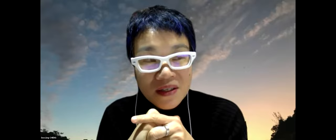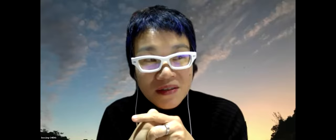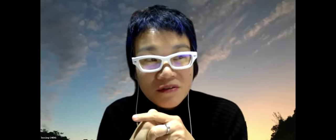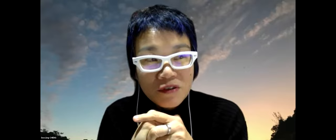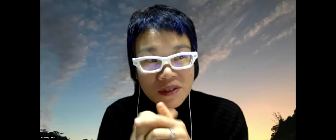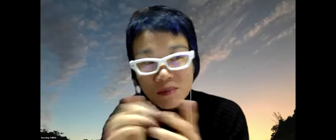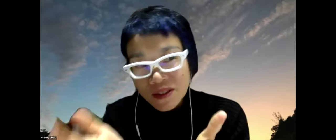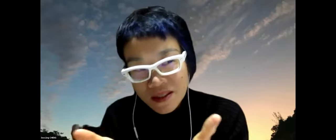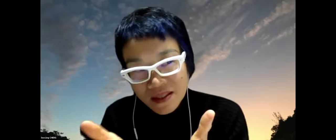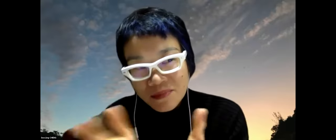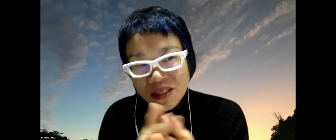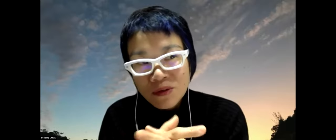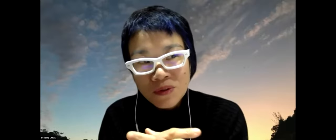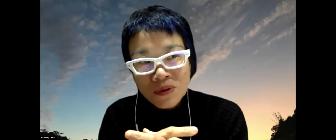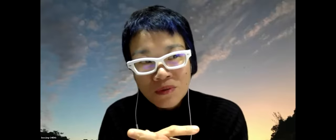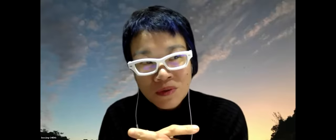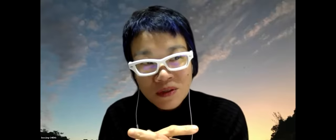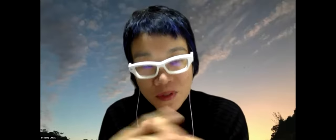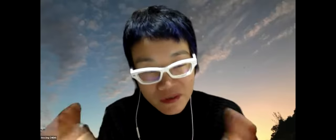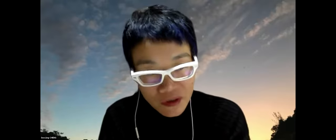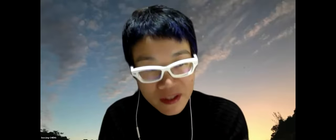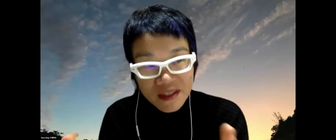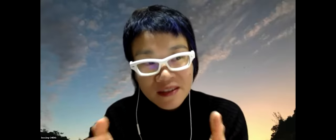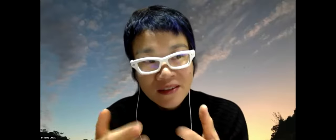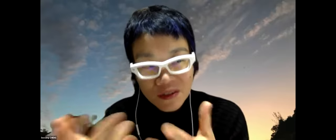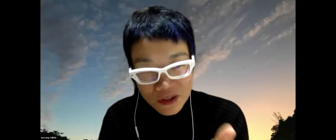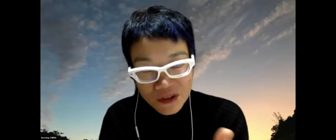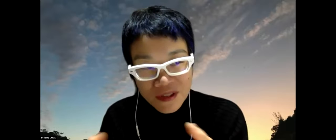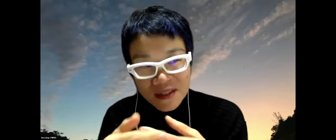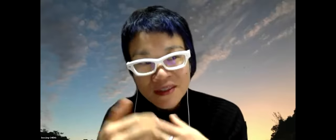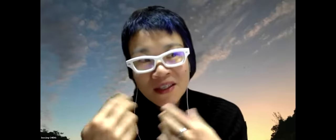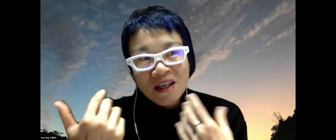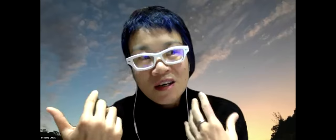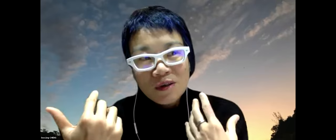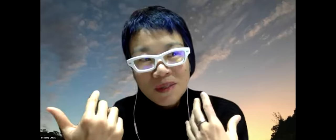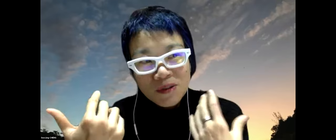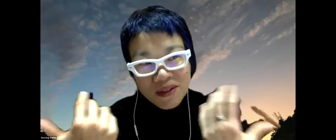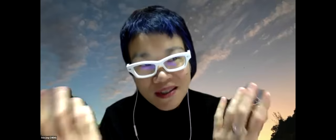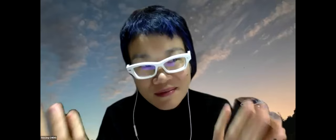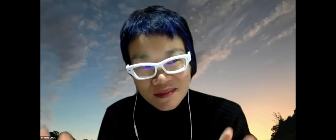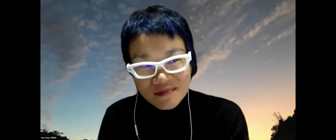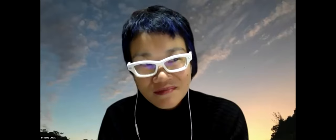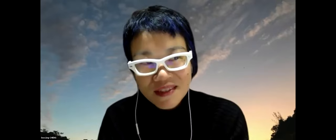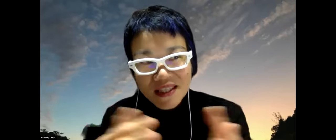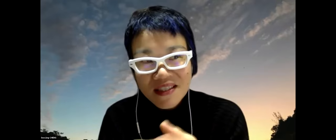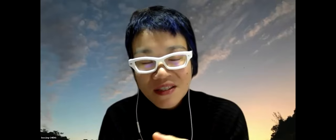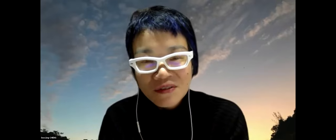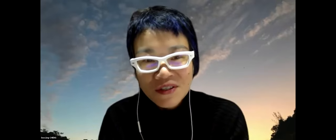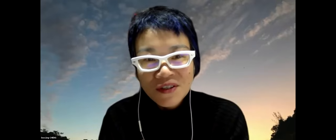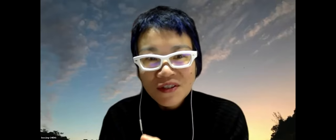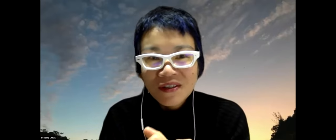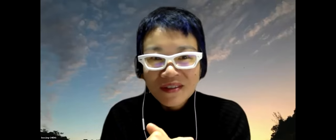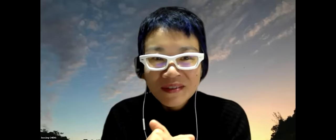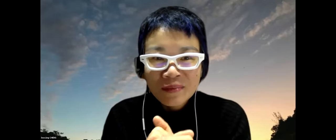it, for someone like me who is a foreigner, a non-Korean, but who has done 10 years